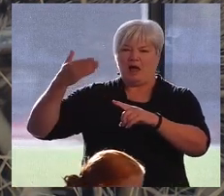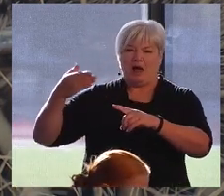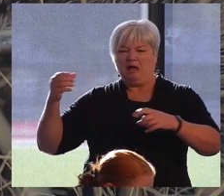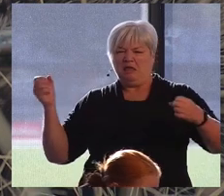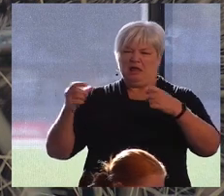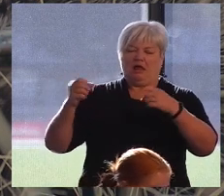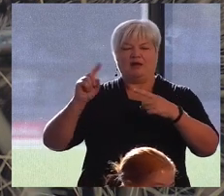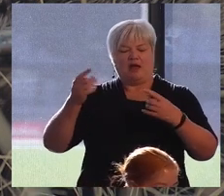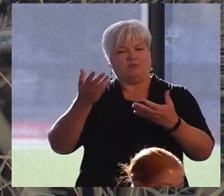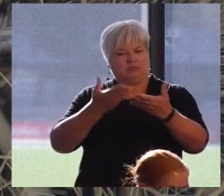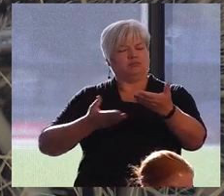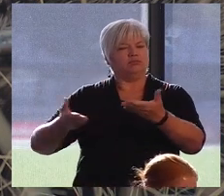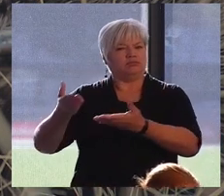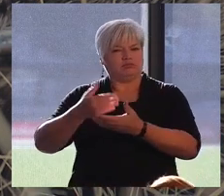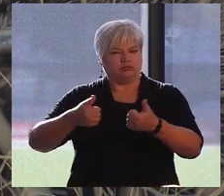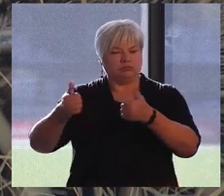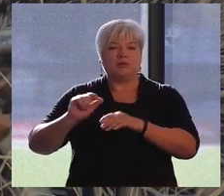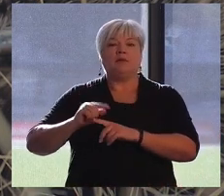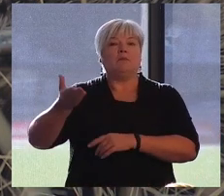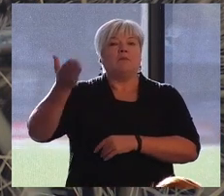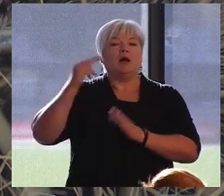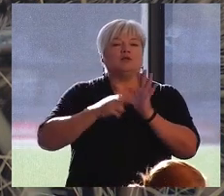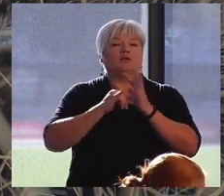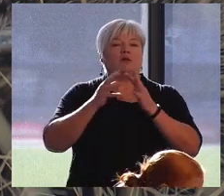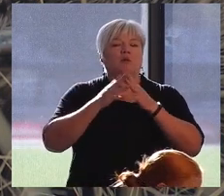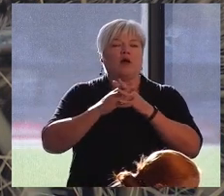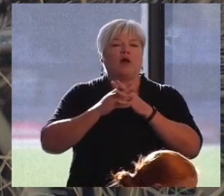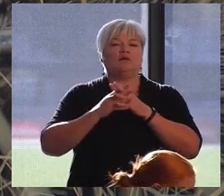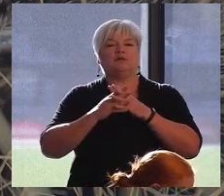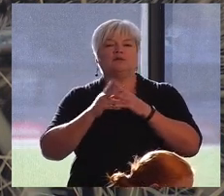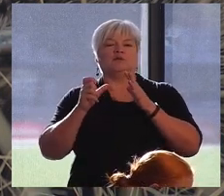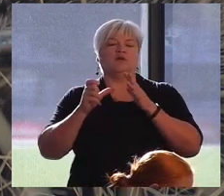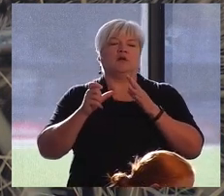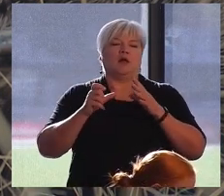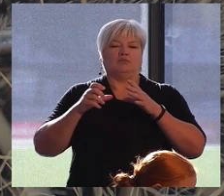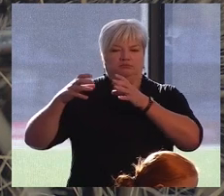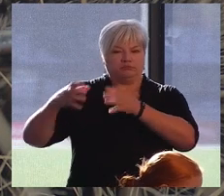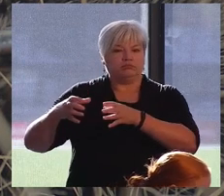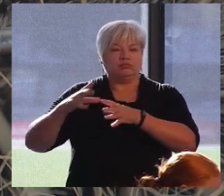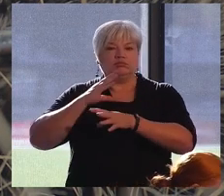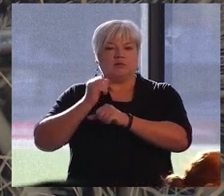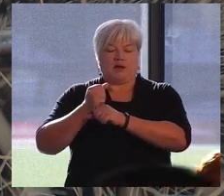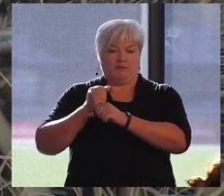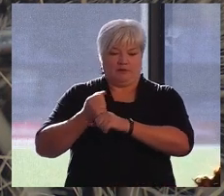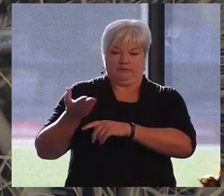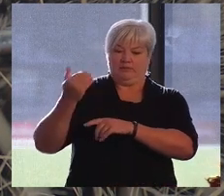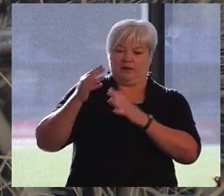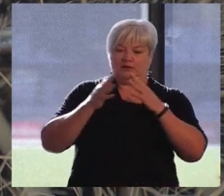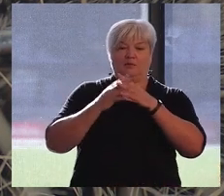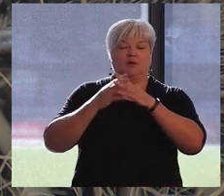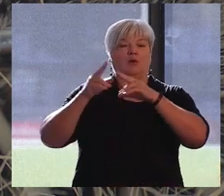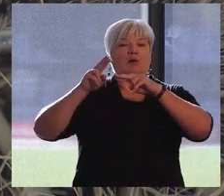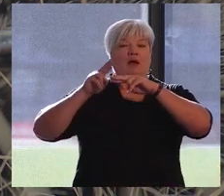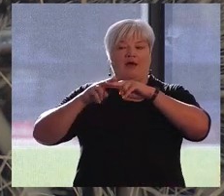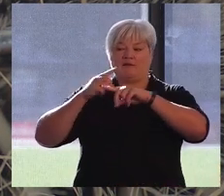So, for example, our former New South Wales coalition government was ranked by WWF as number 1 on their